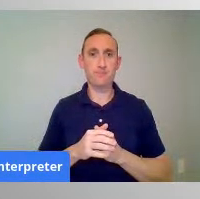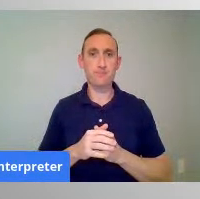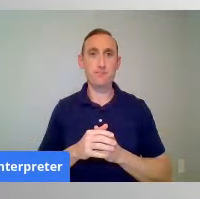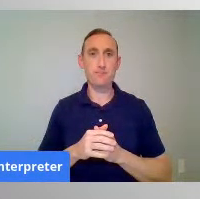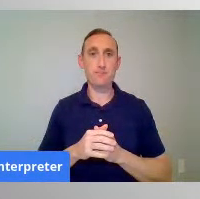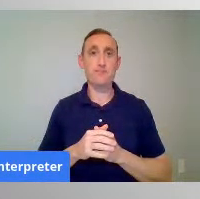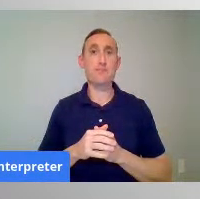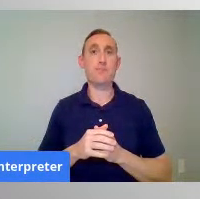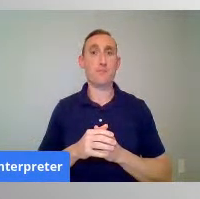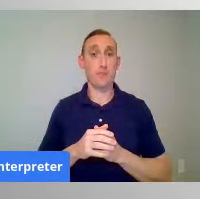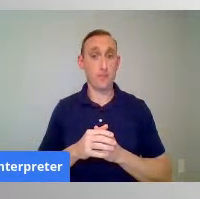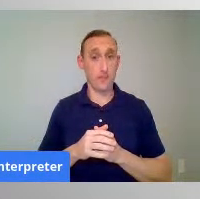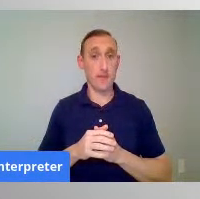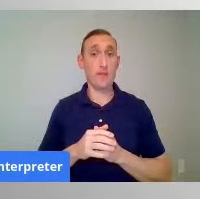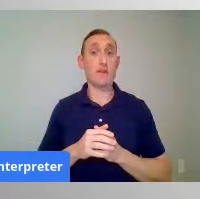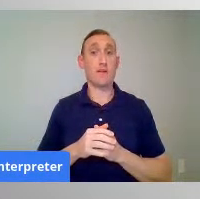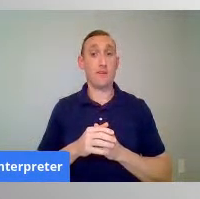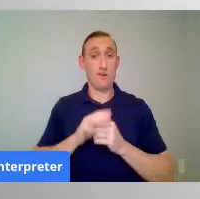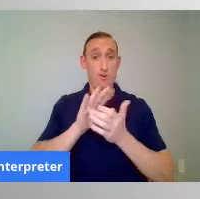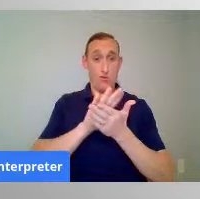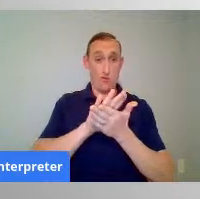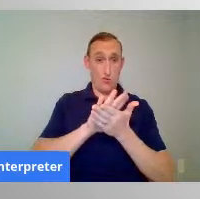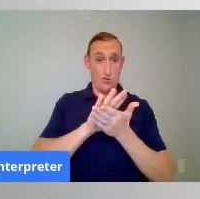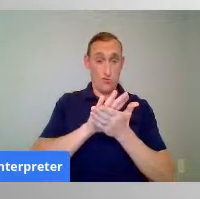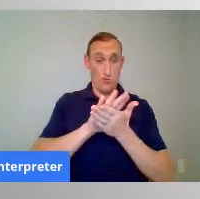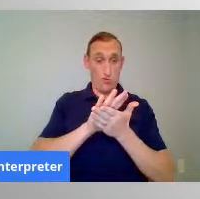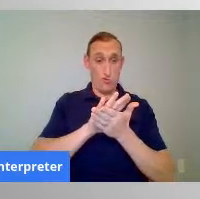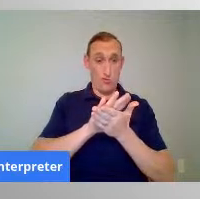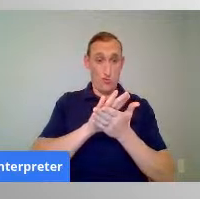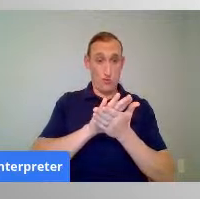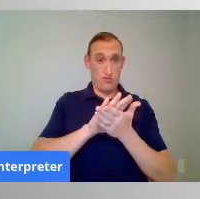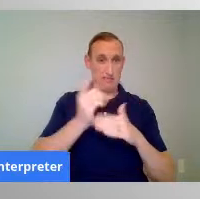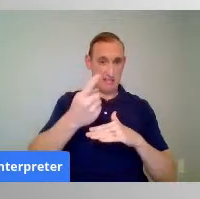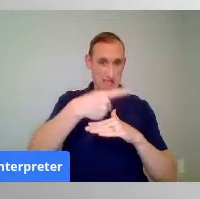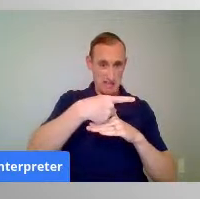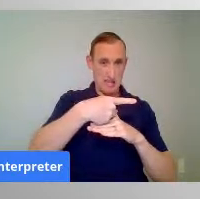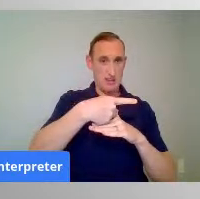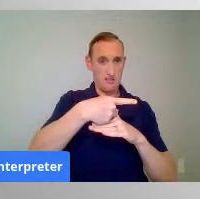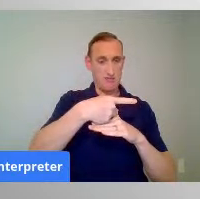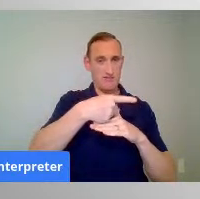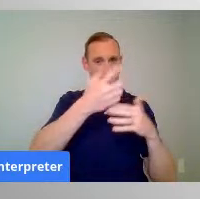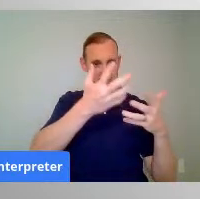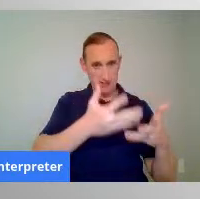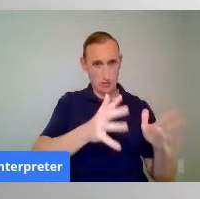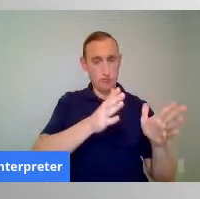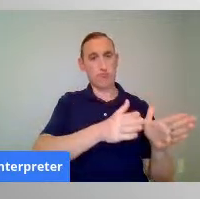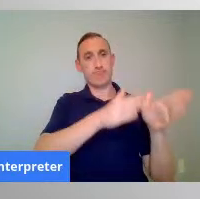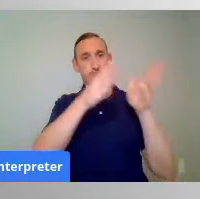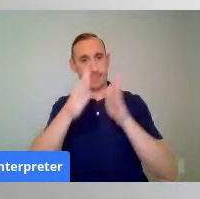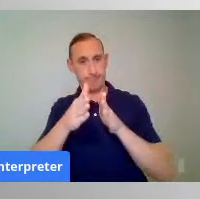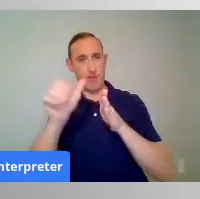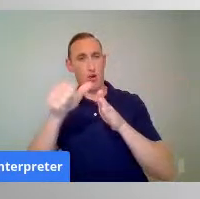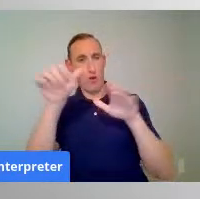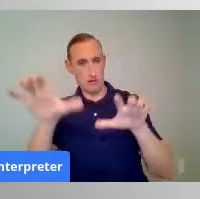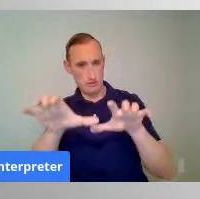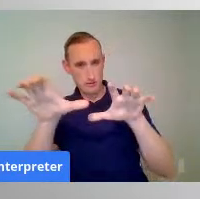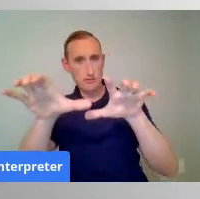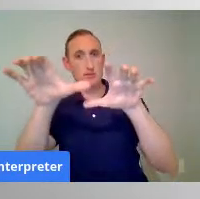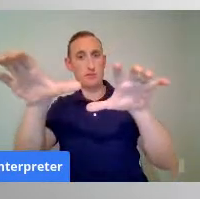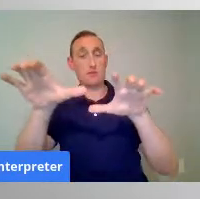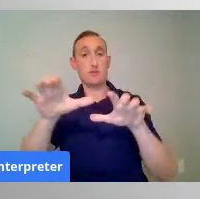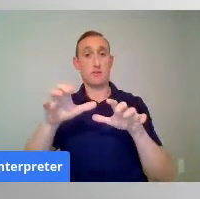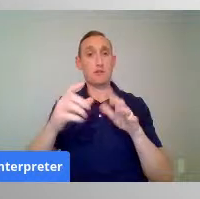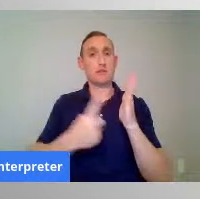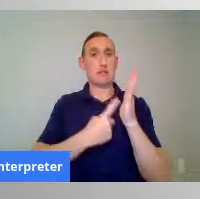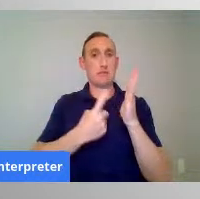So beyond the school day itself and after school activities, there's those times of year when there's a day off school, whether it's a teacher